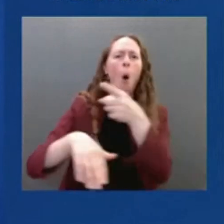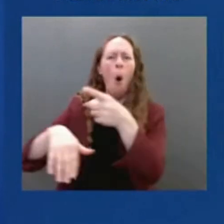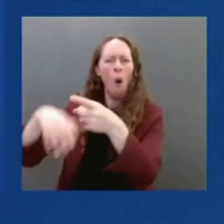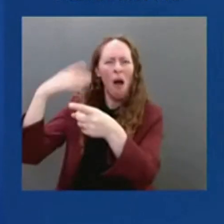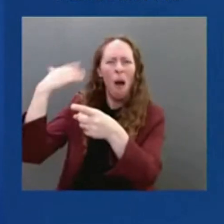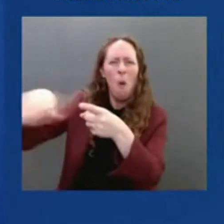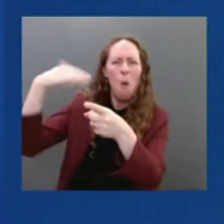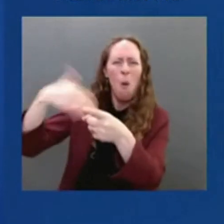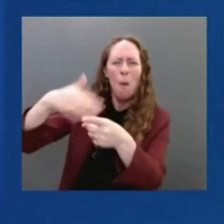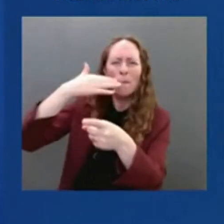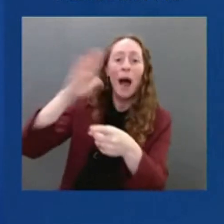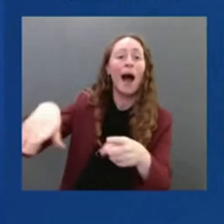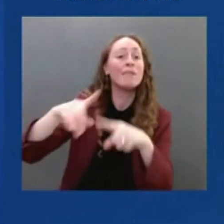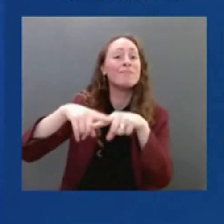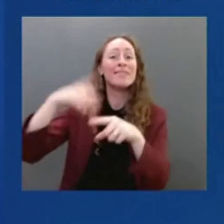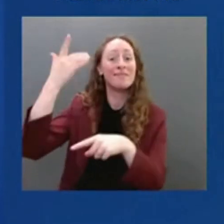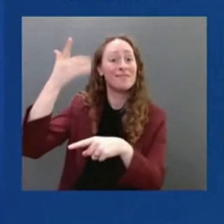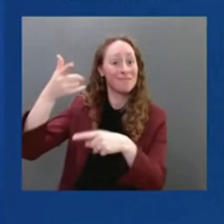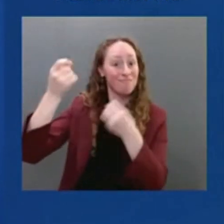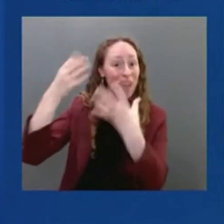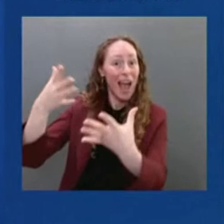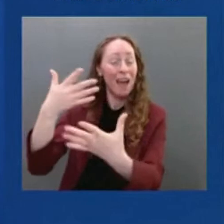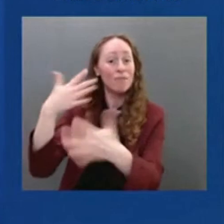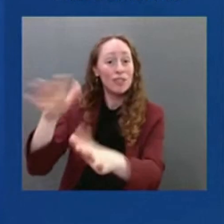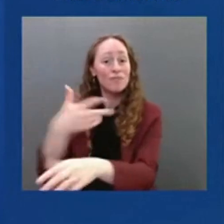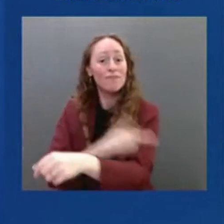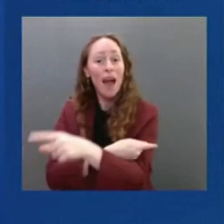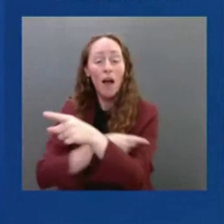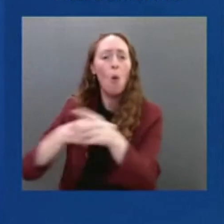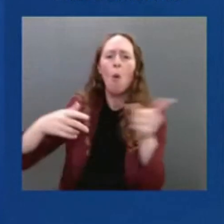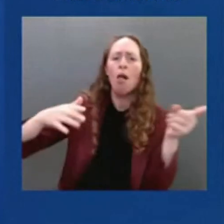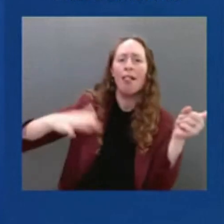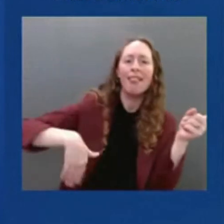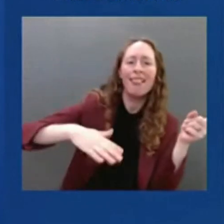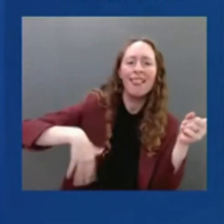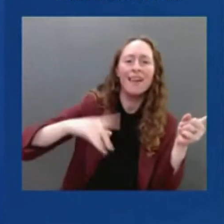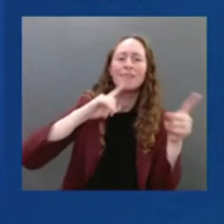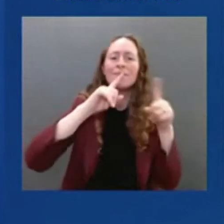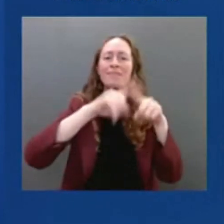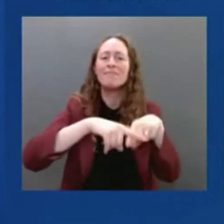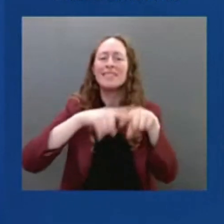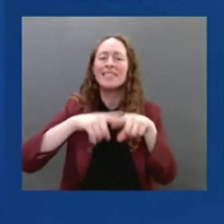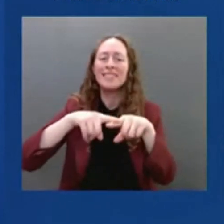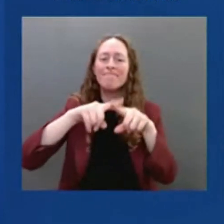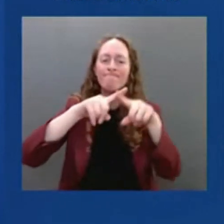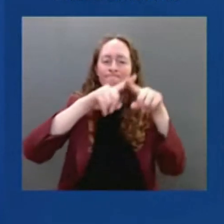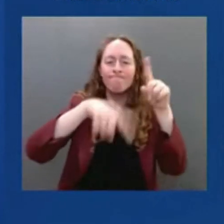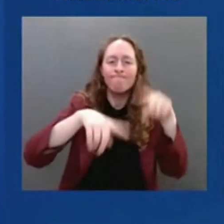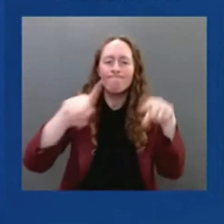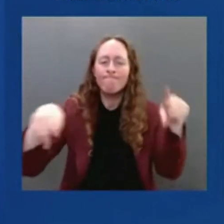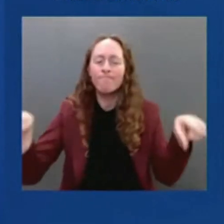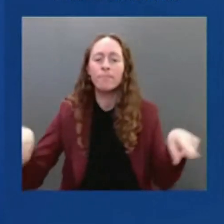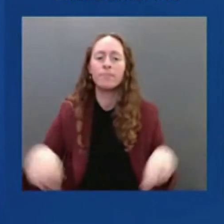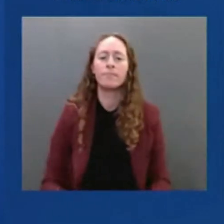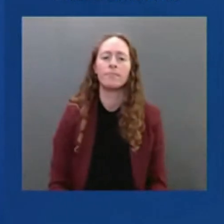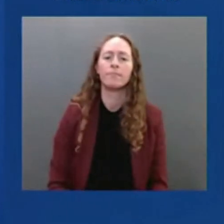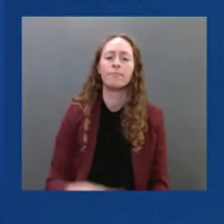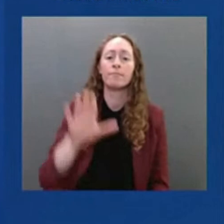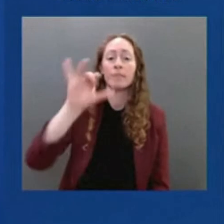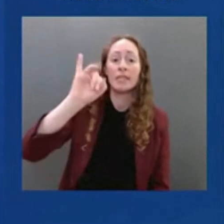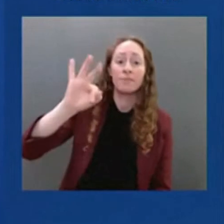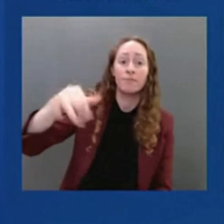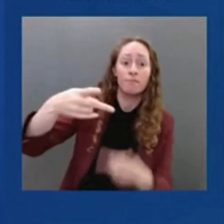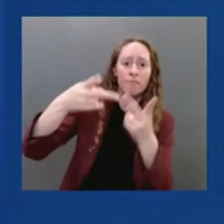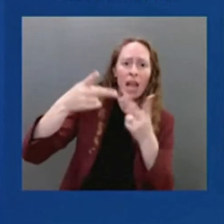experienced, and the level of public health mitigation measures that are in place. While there's no evidence evidence available to suggest that BA4 or 5